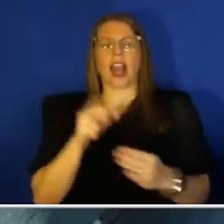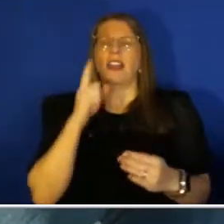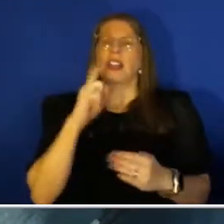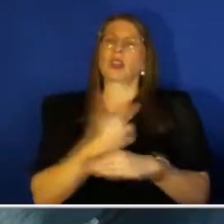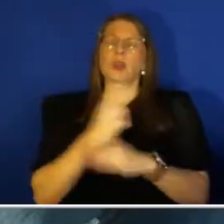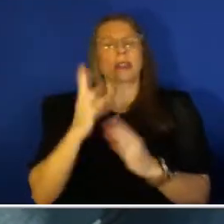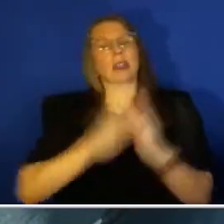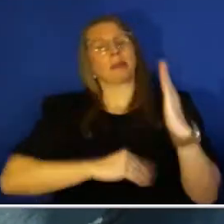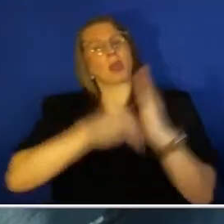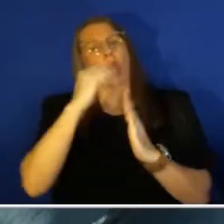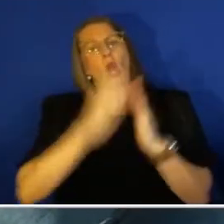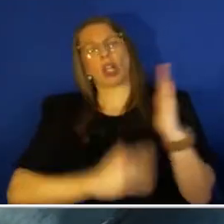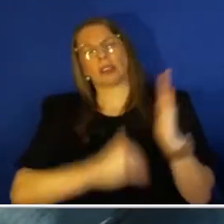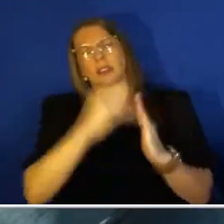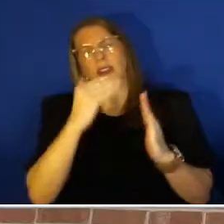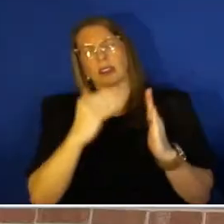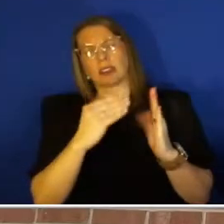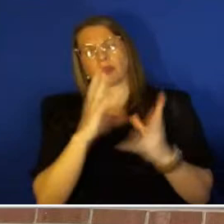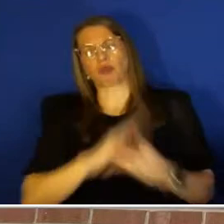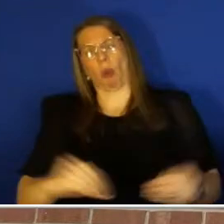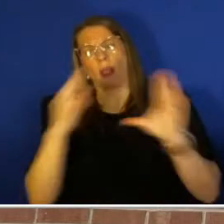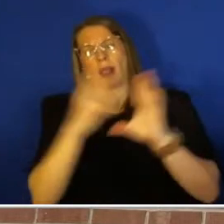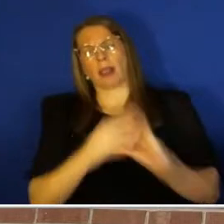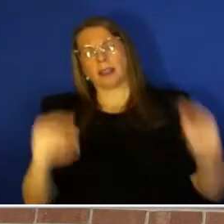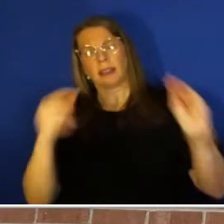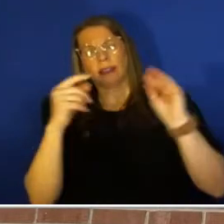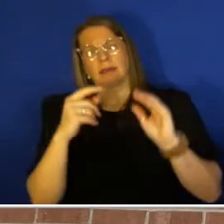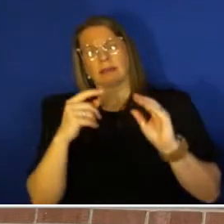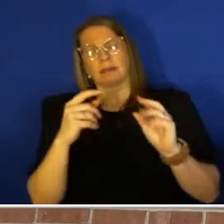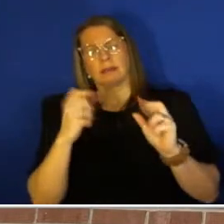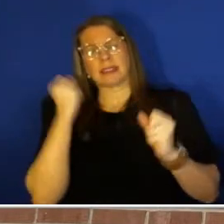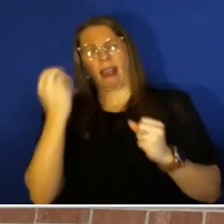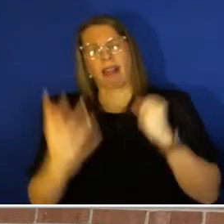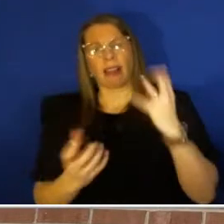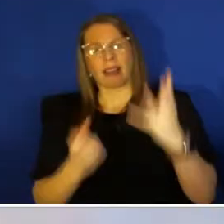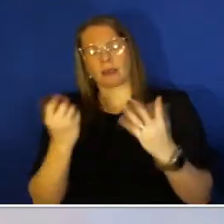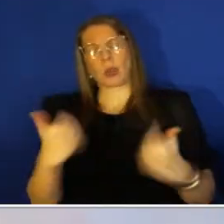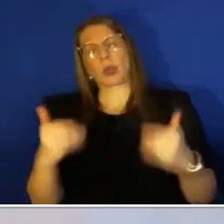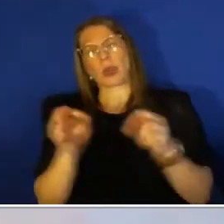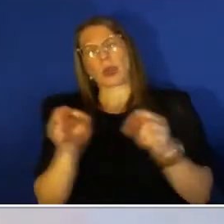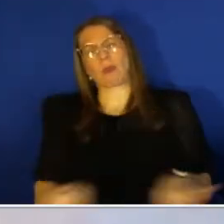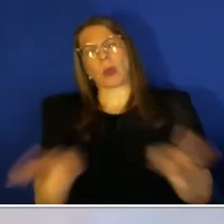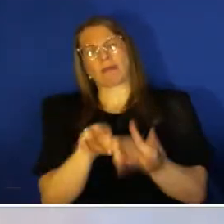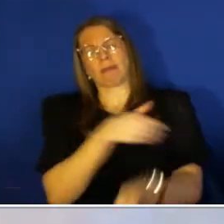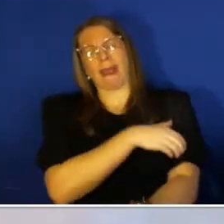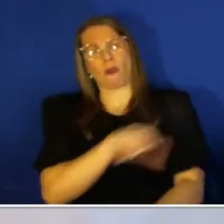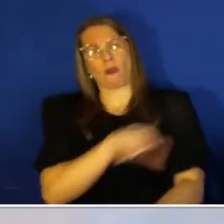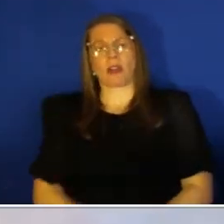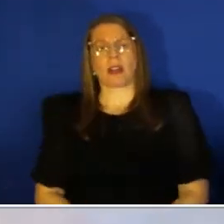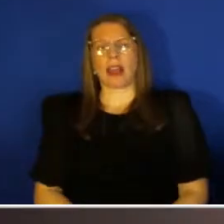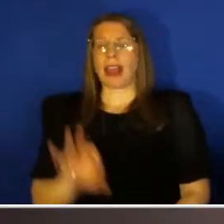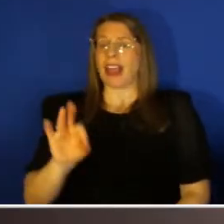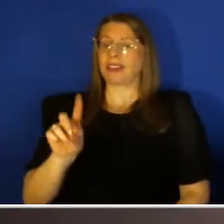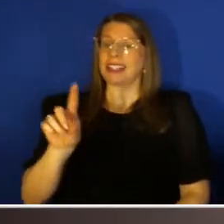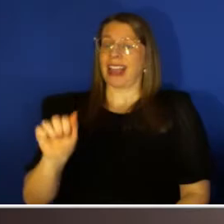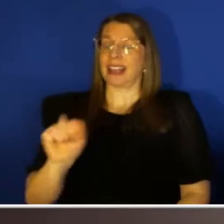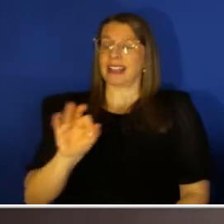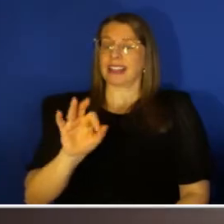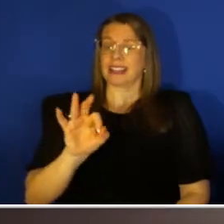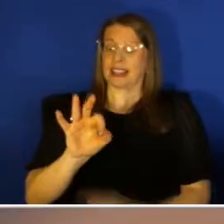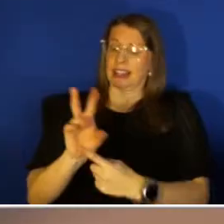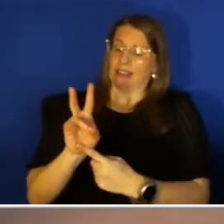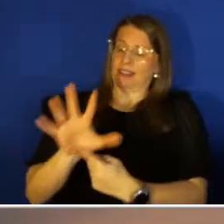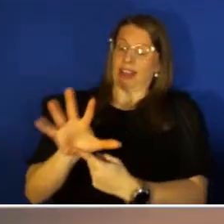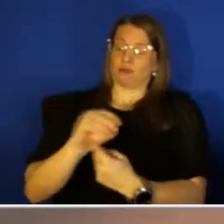way of storytelling is really powerful. And it's an important story to tell. The FDA reports 75% of clinical